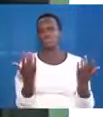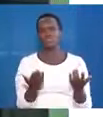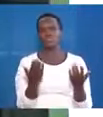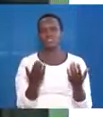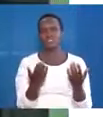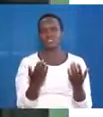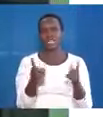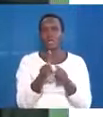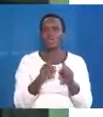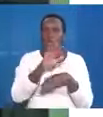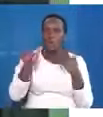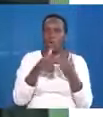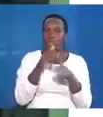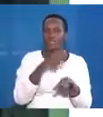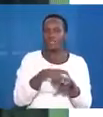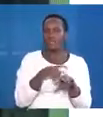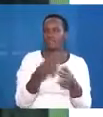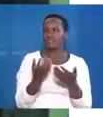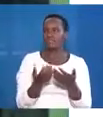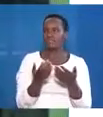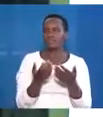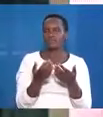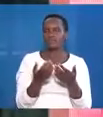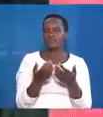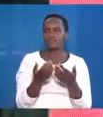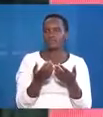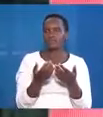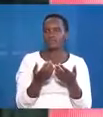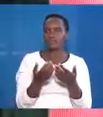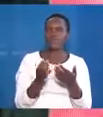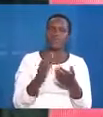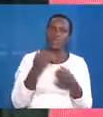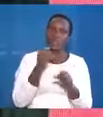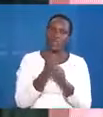At all times, remember that we are doing it in the middle of a pandemic.